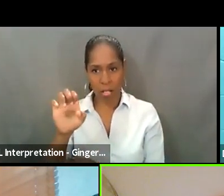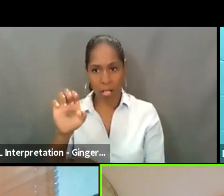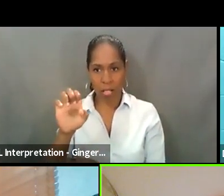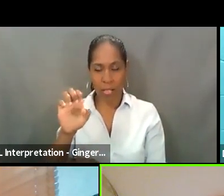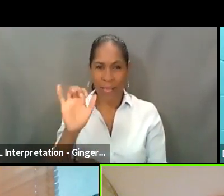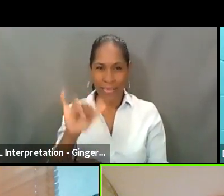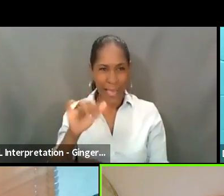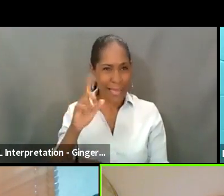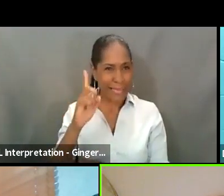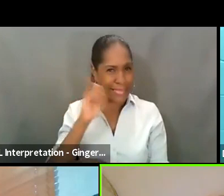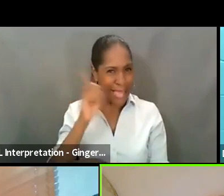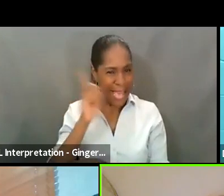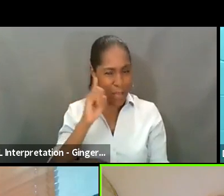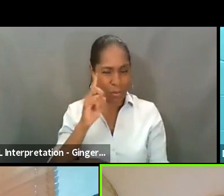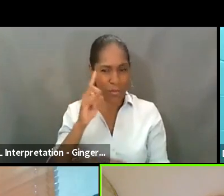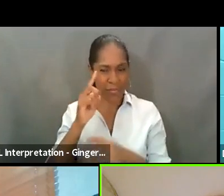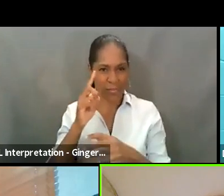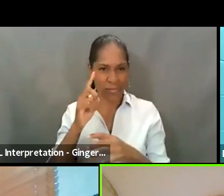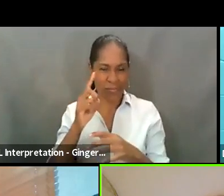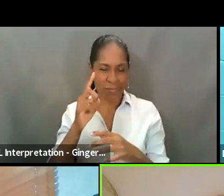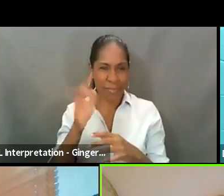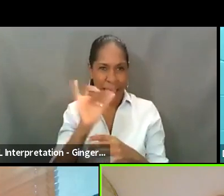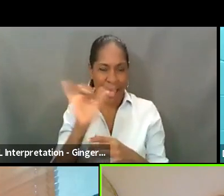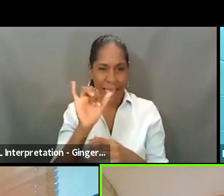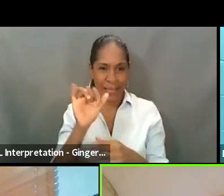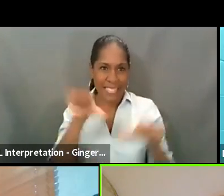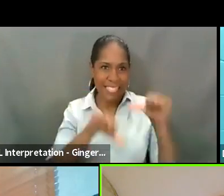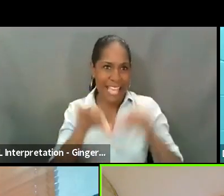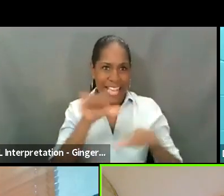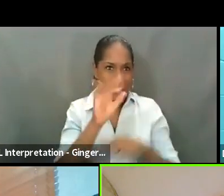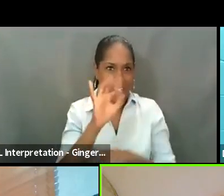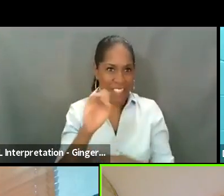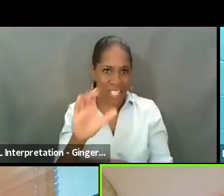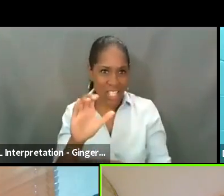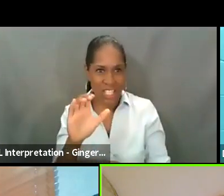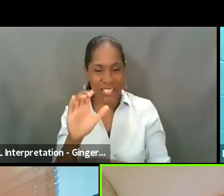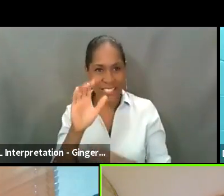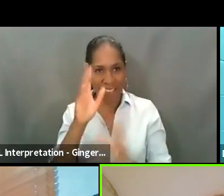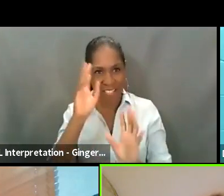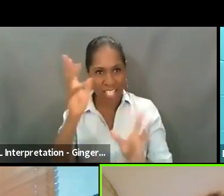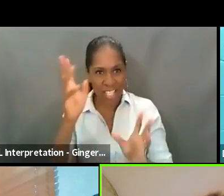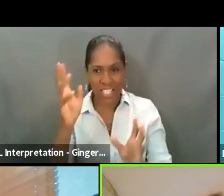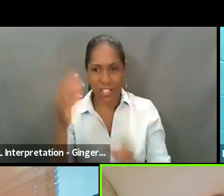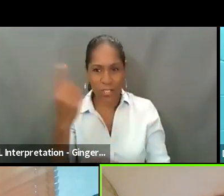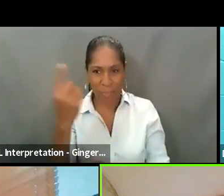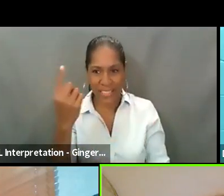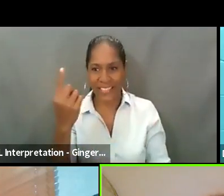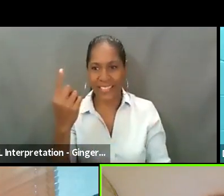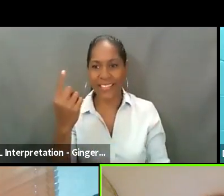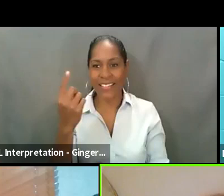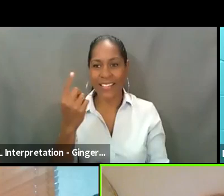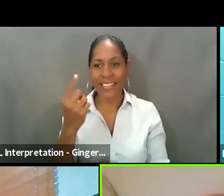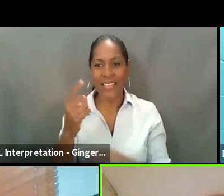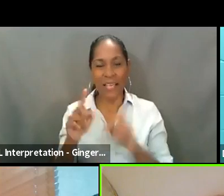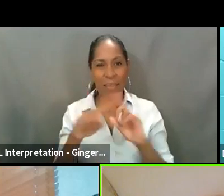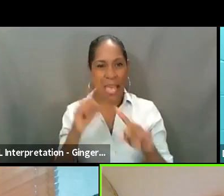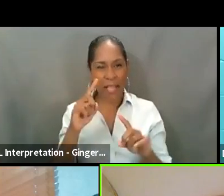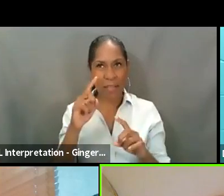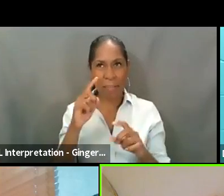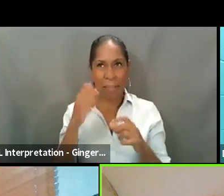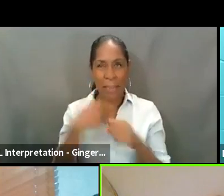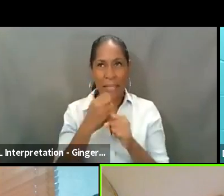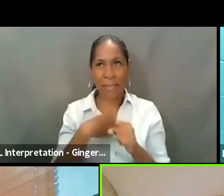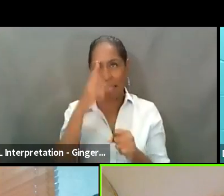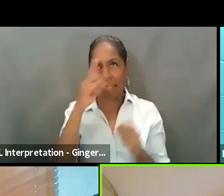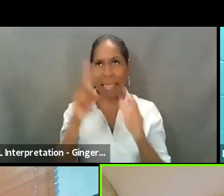sounds really like sci-fi or scientific, and it almost reminded me of nanobots,